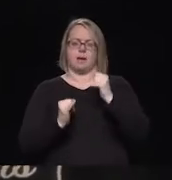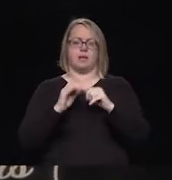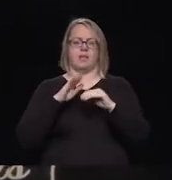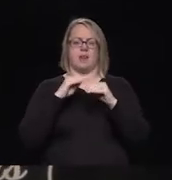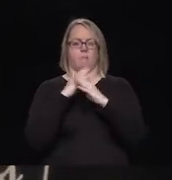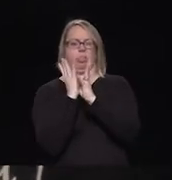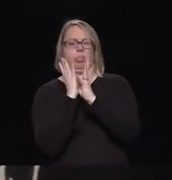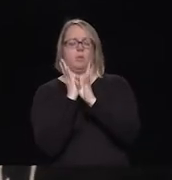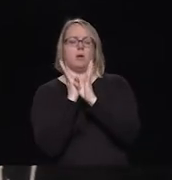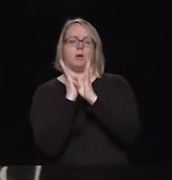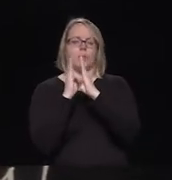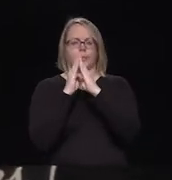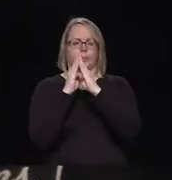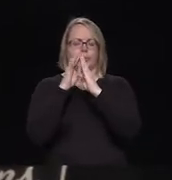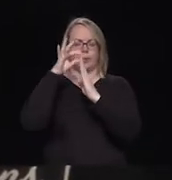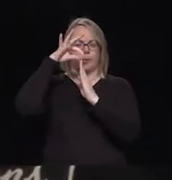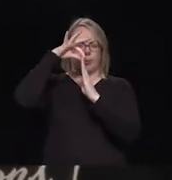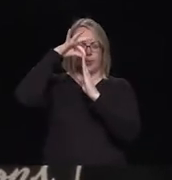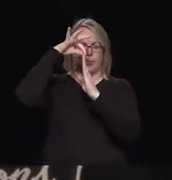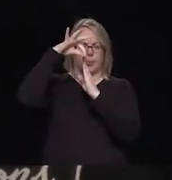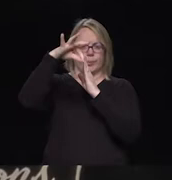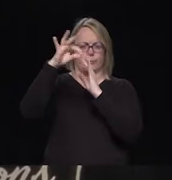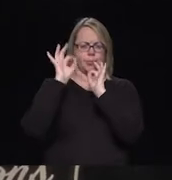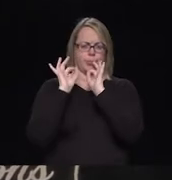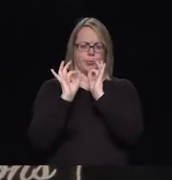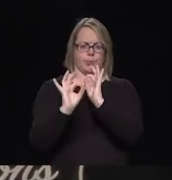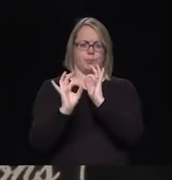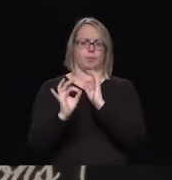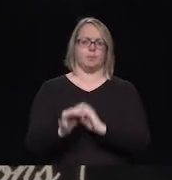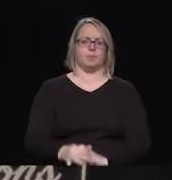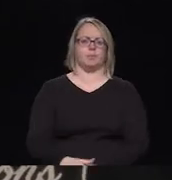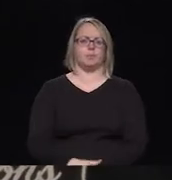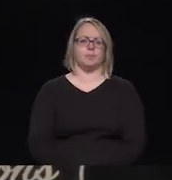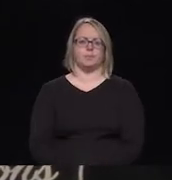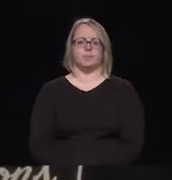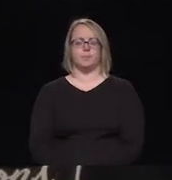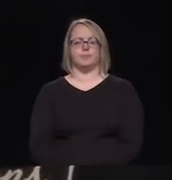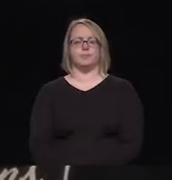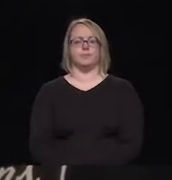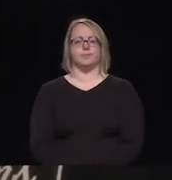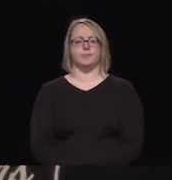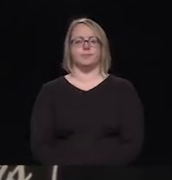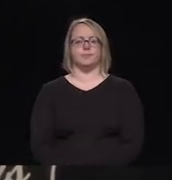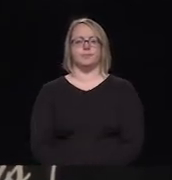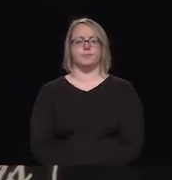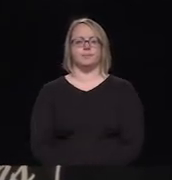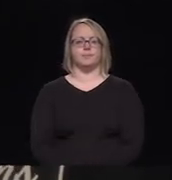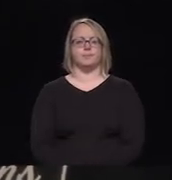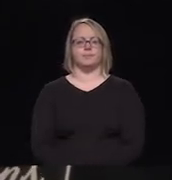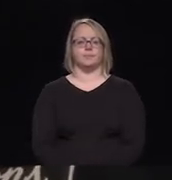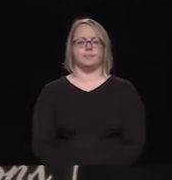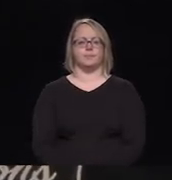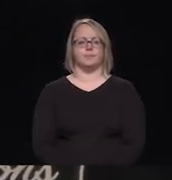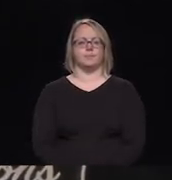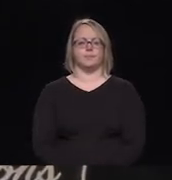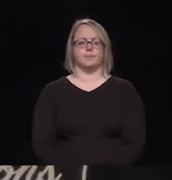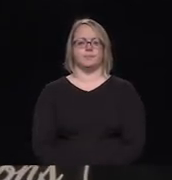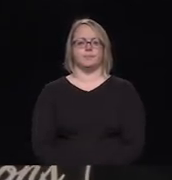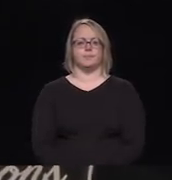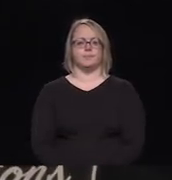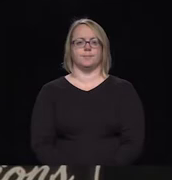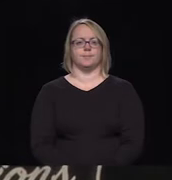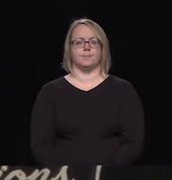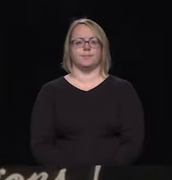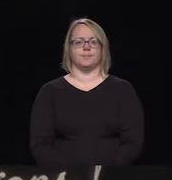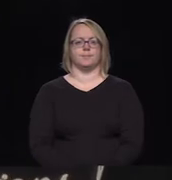Sometimes this is easier for fine detail than the baby brush. If you notice that